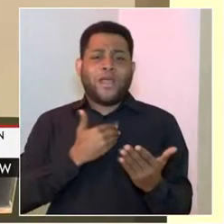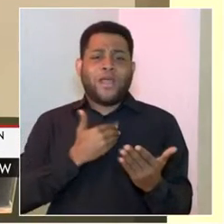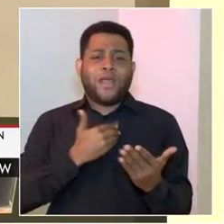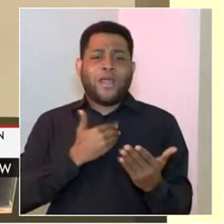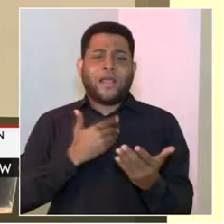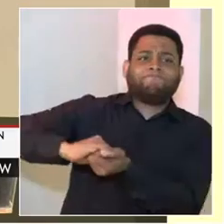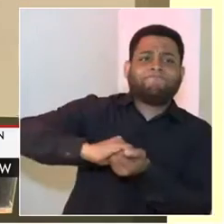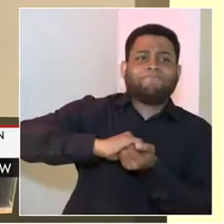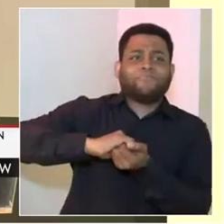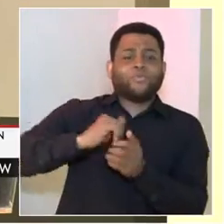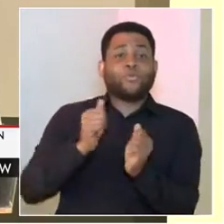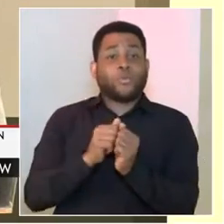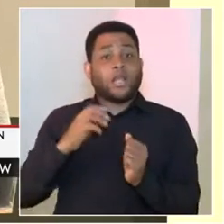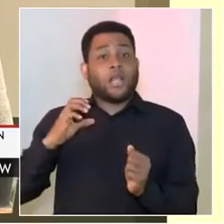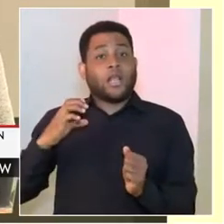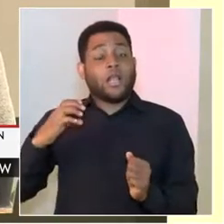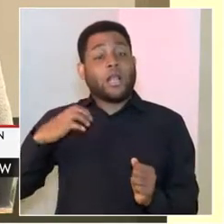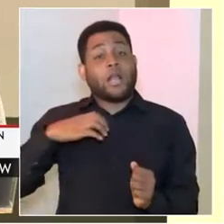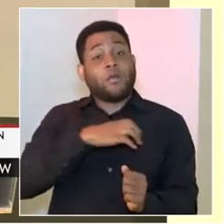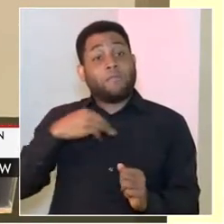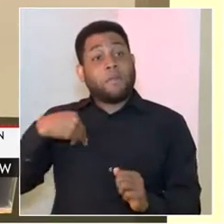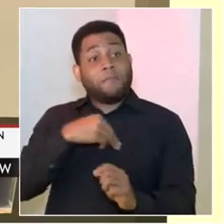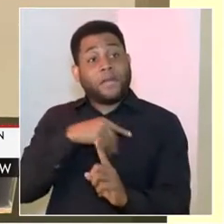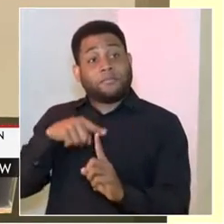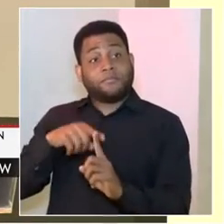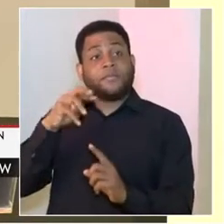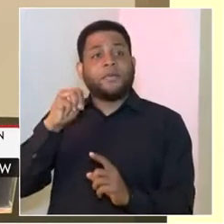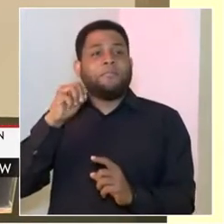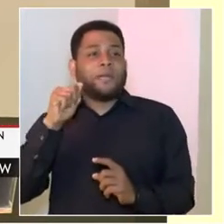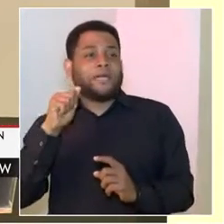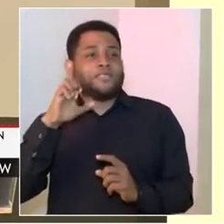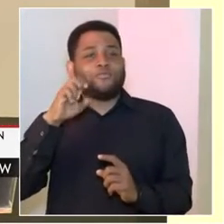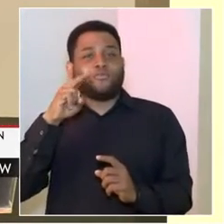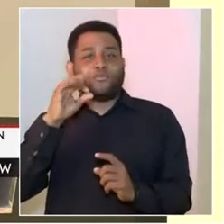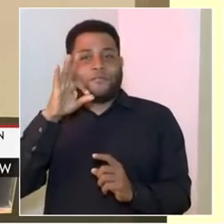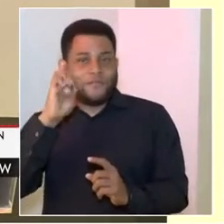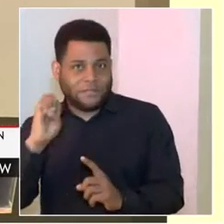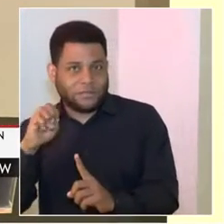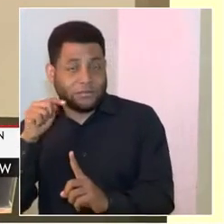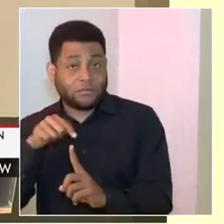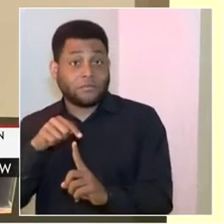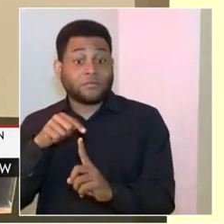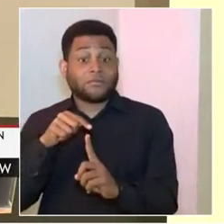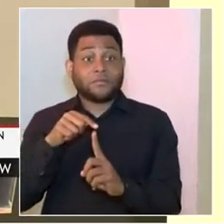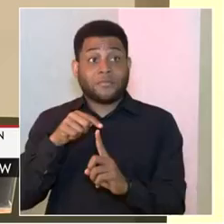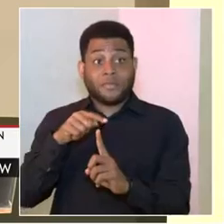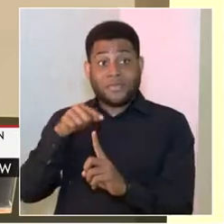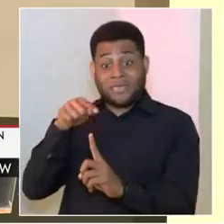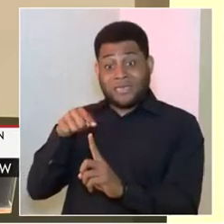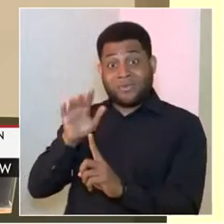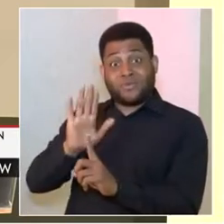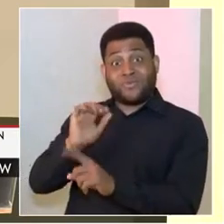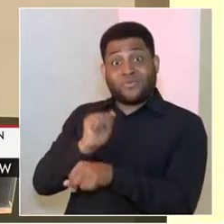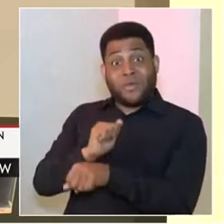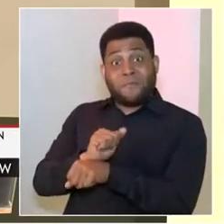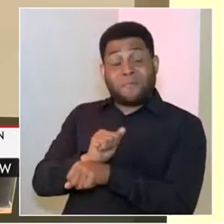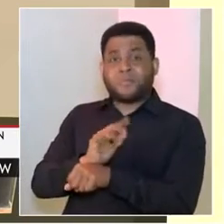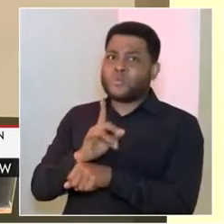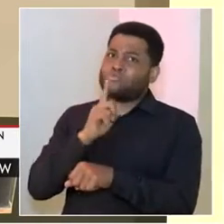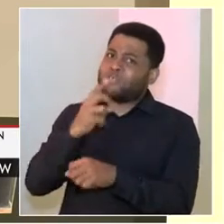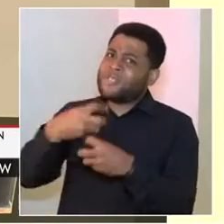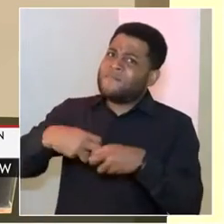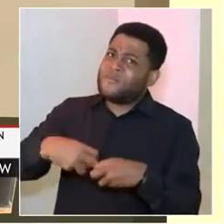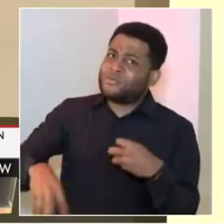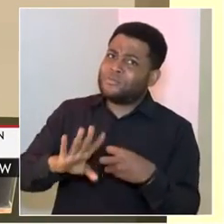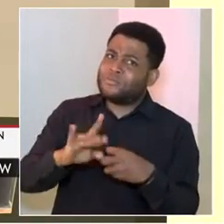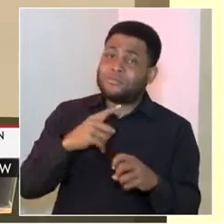the members of the council who also have a tough job. When budgets are tight, now, you know, many people in this room